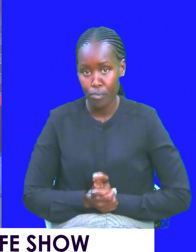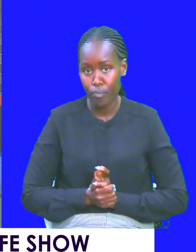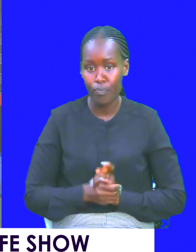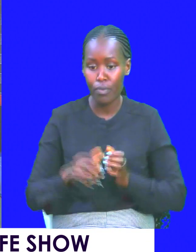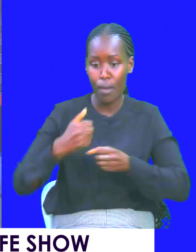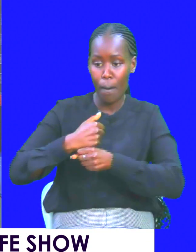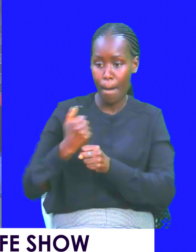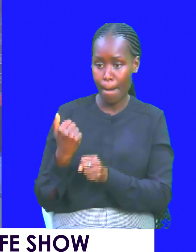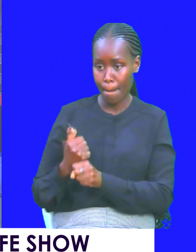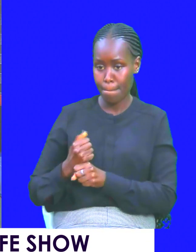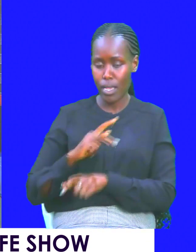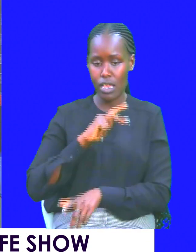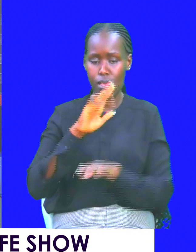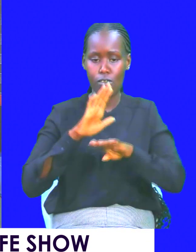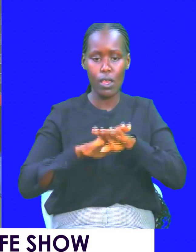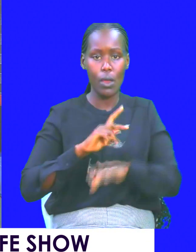Forming an identity.